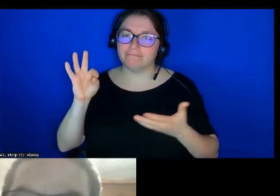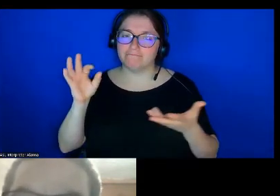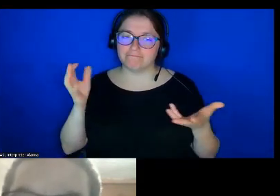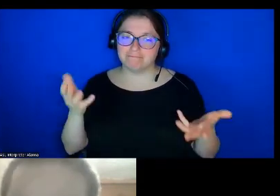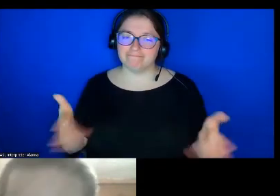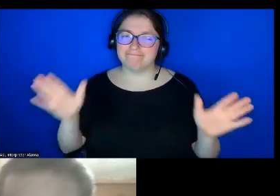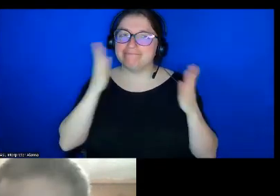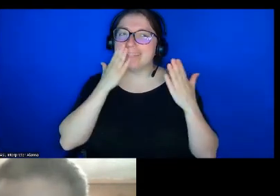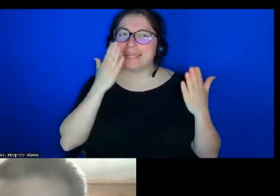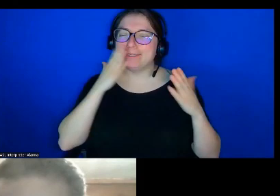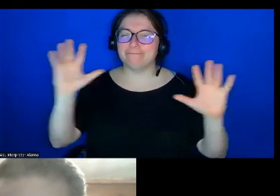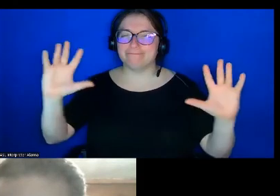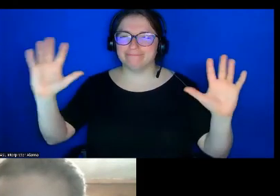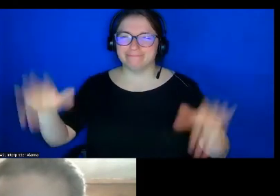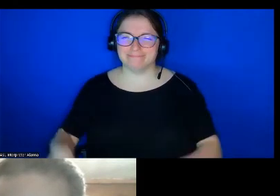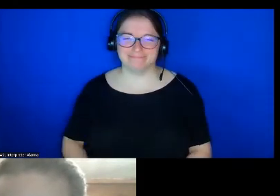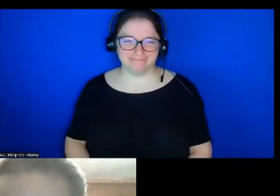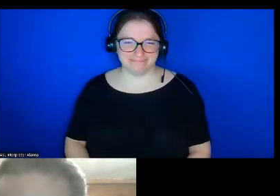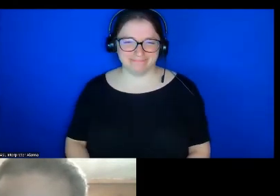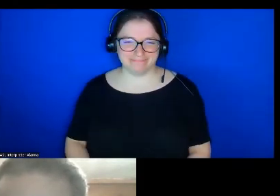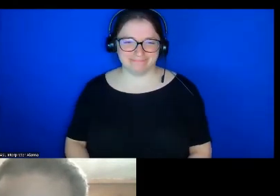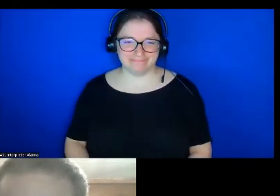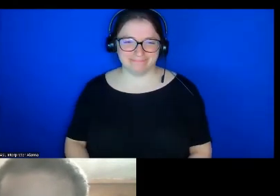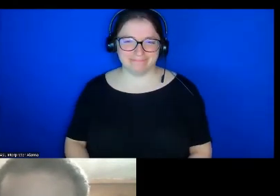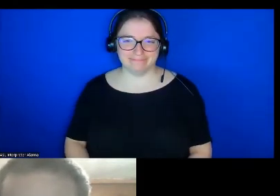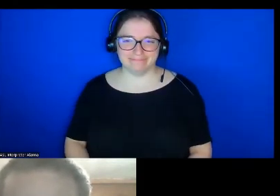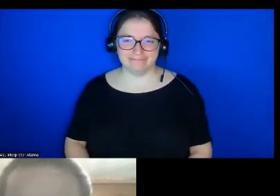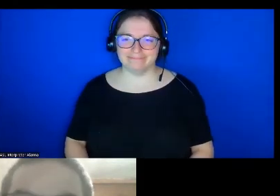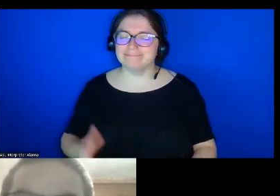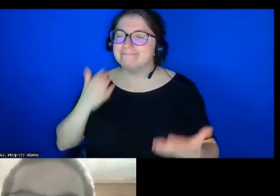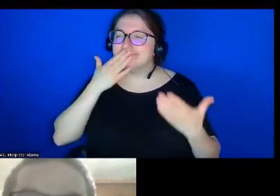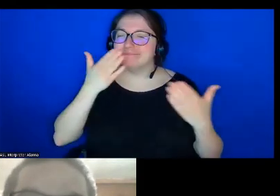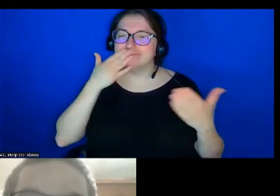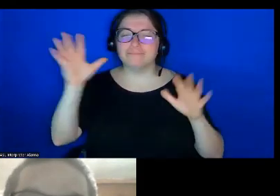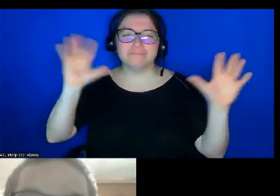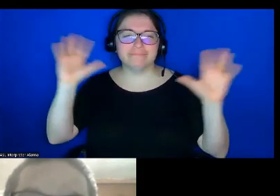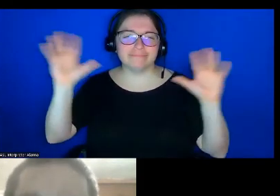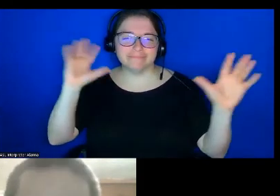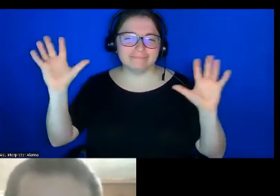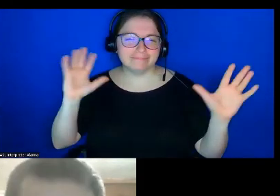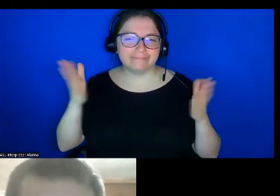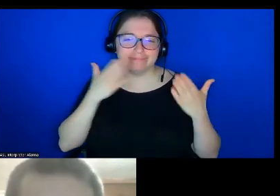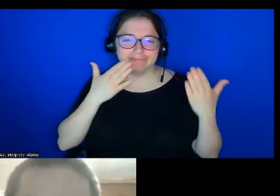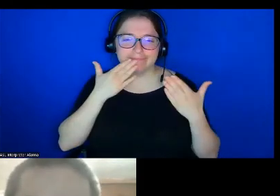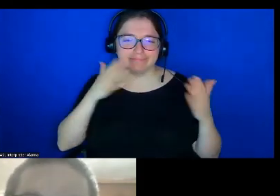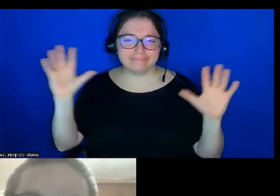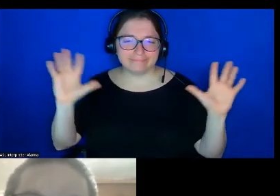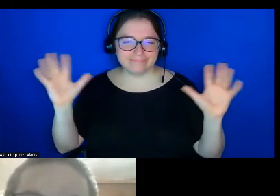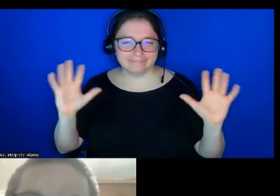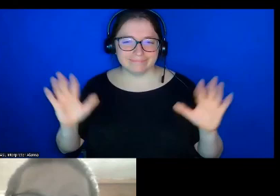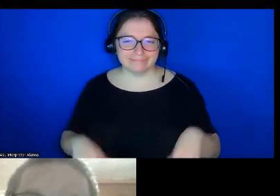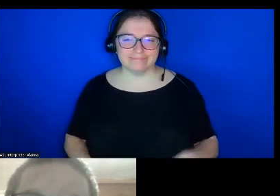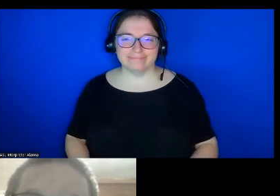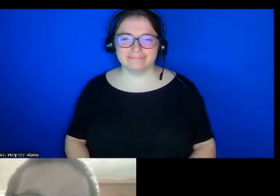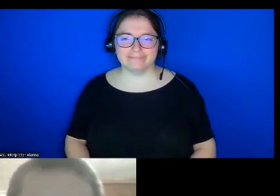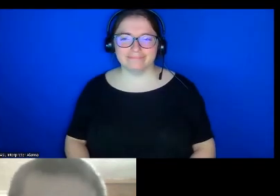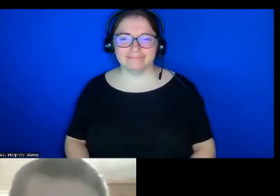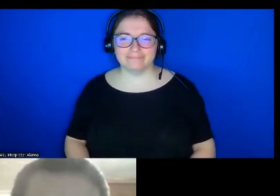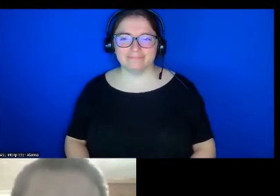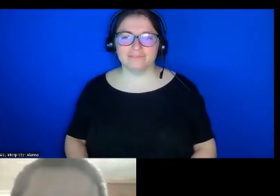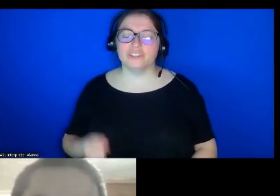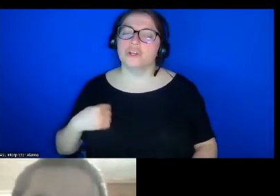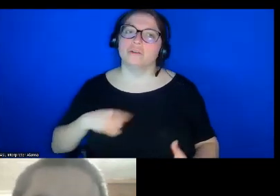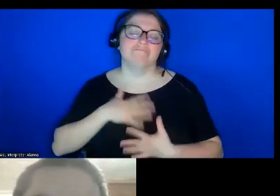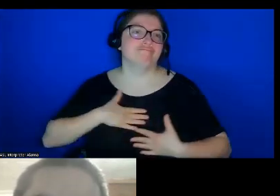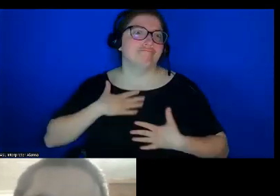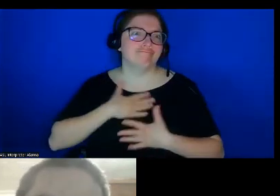thank you thank you you amanda thank you we are very pleased we are very